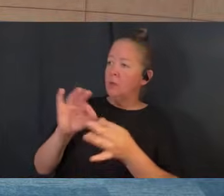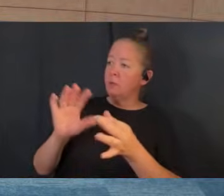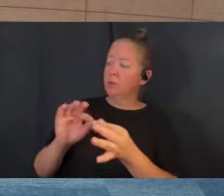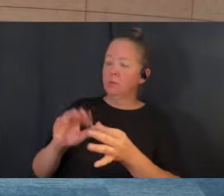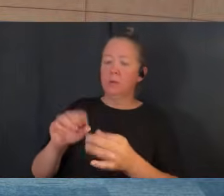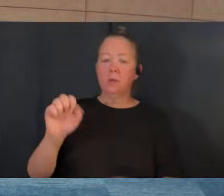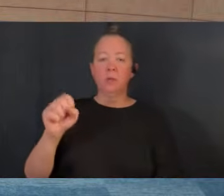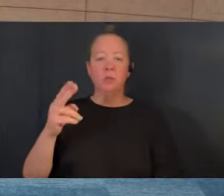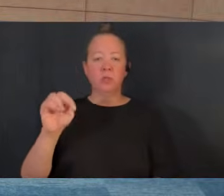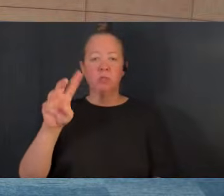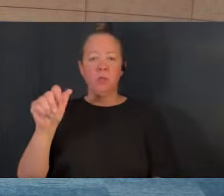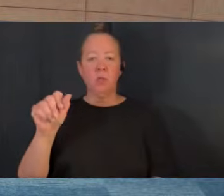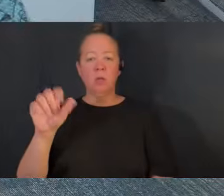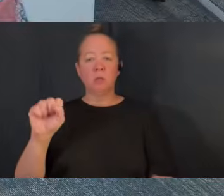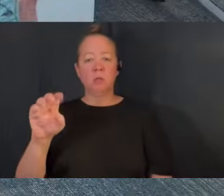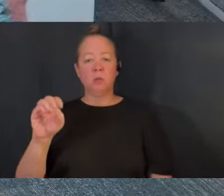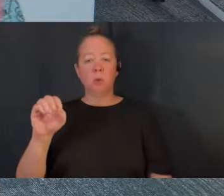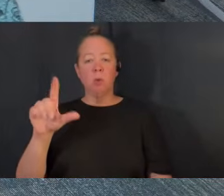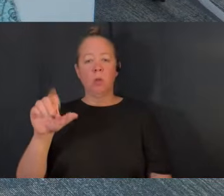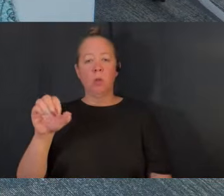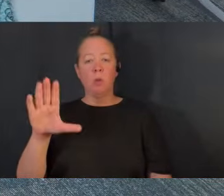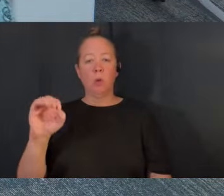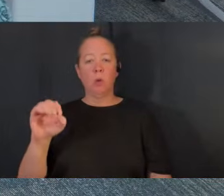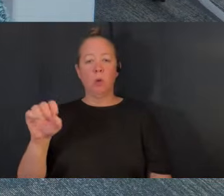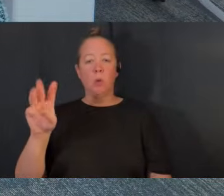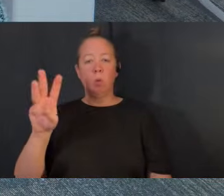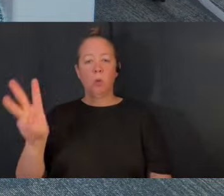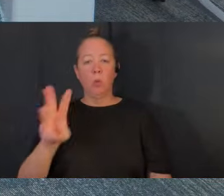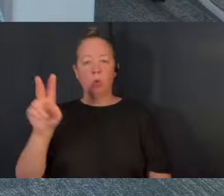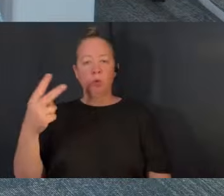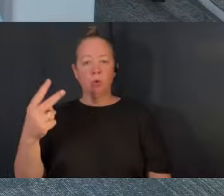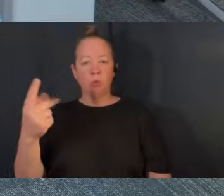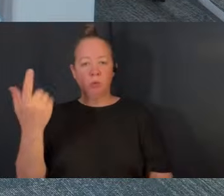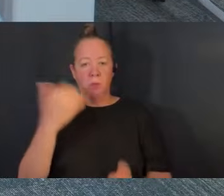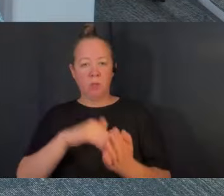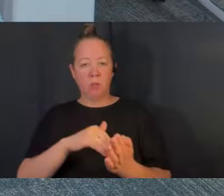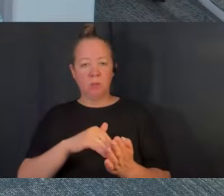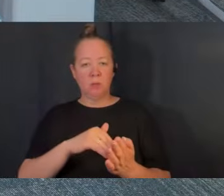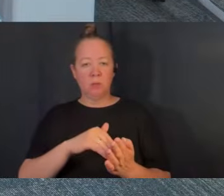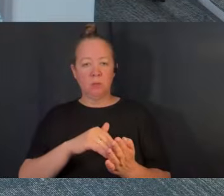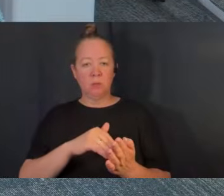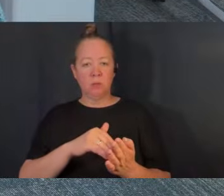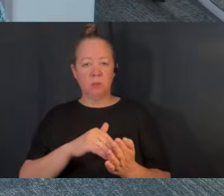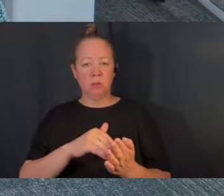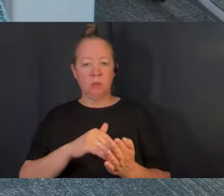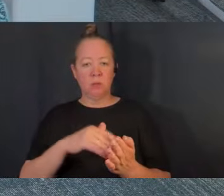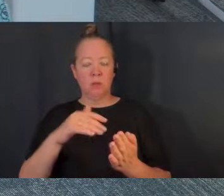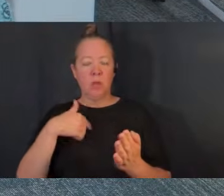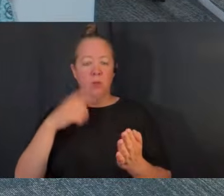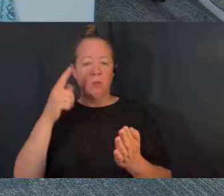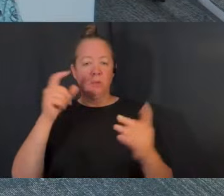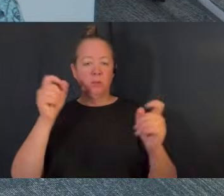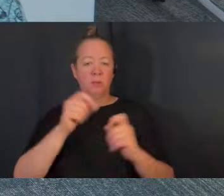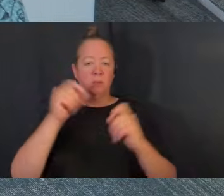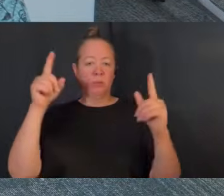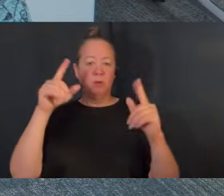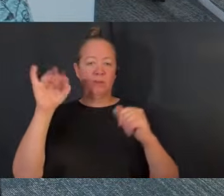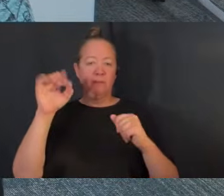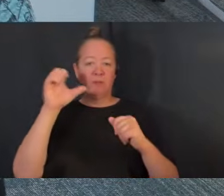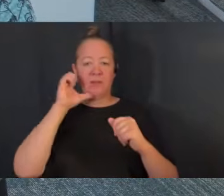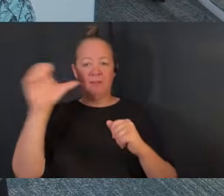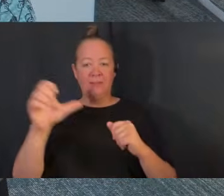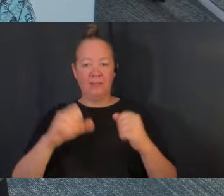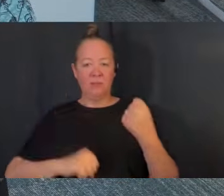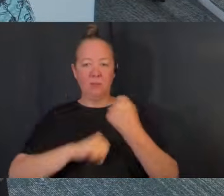Sheila Sello, Ward 2 again. I just want to say that I would be surprised if I didn't support this.